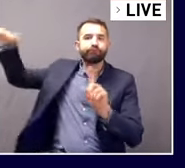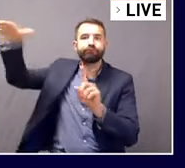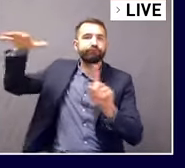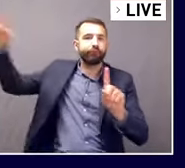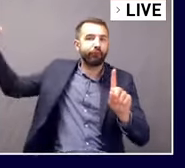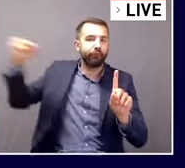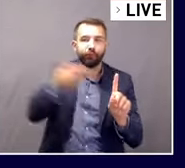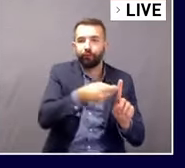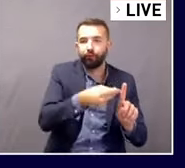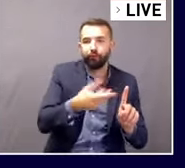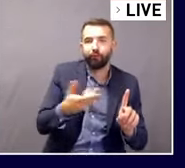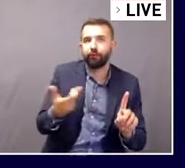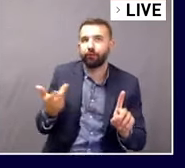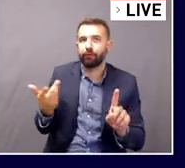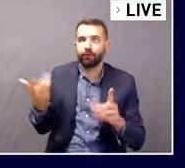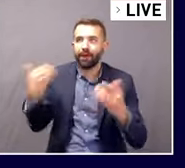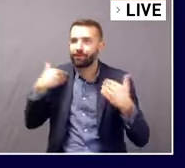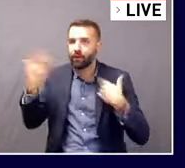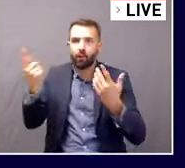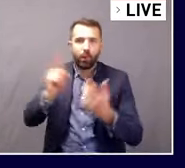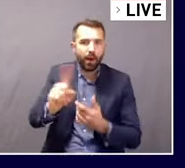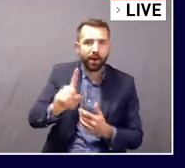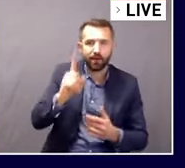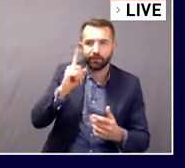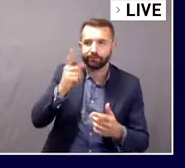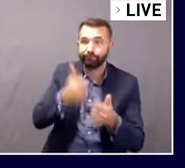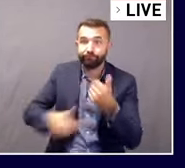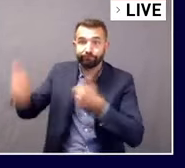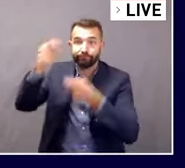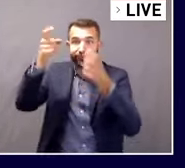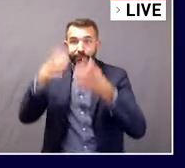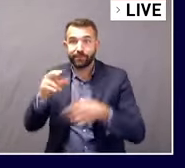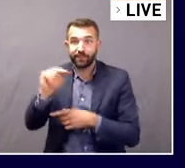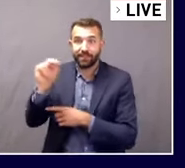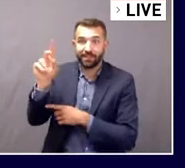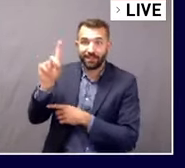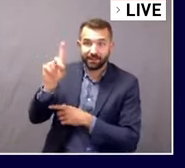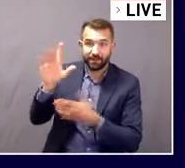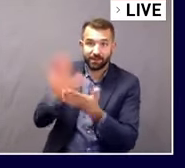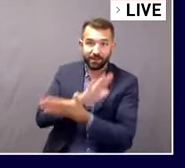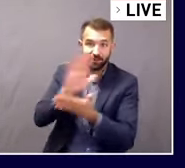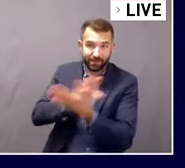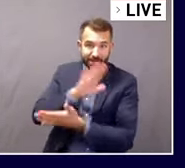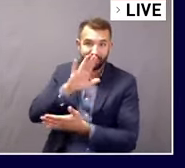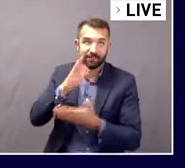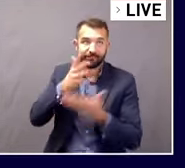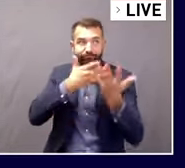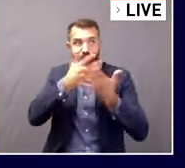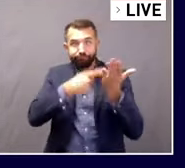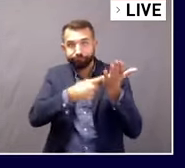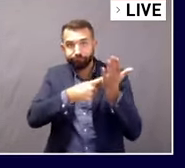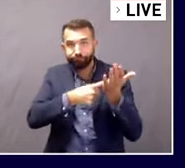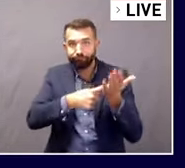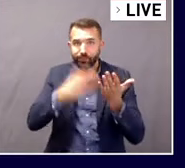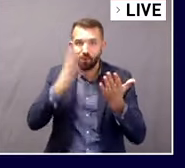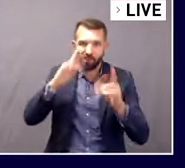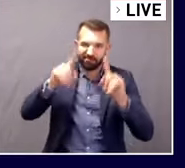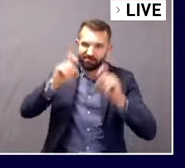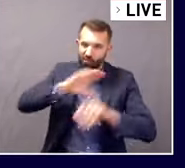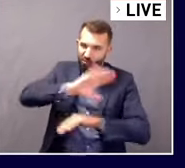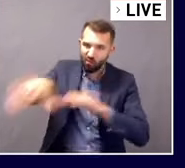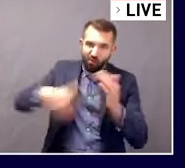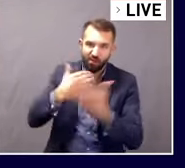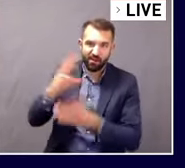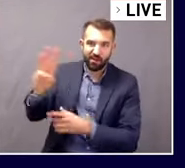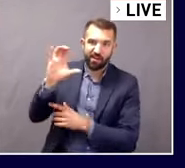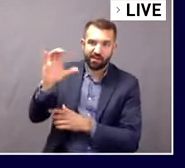with the management at ND Paper to test all 600 employees of that facility, working with our colleagues at Rumford Hospital